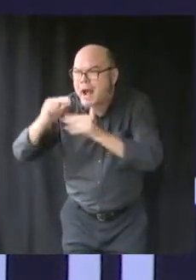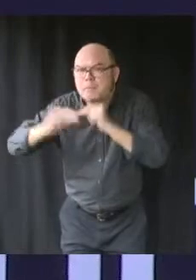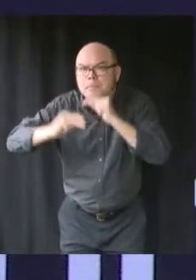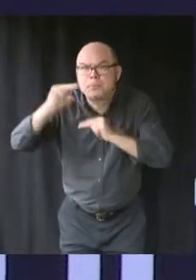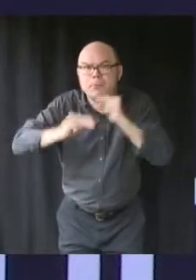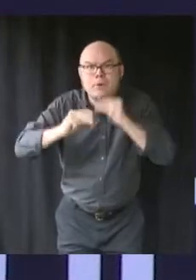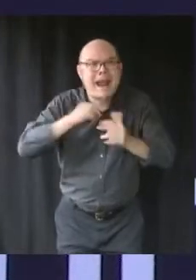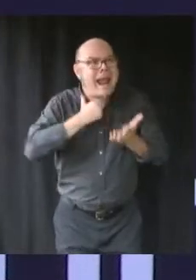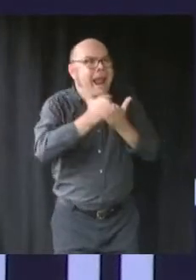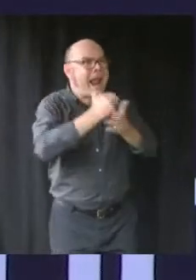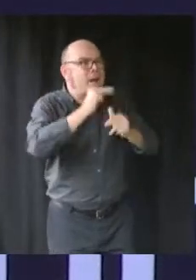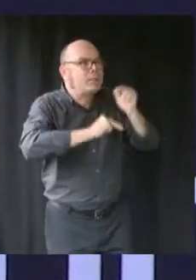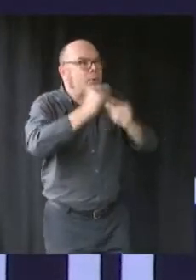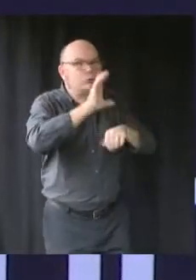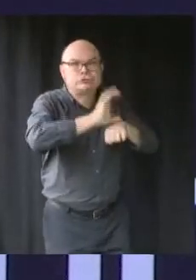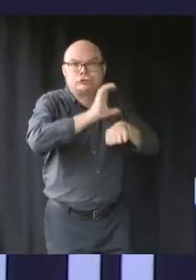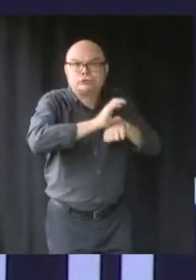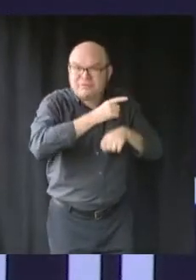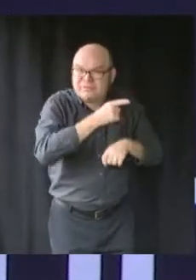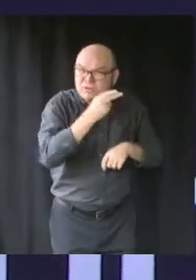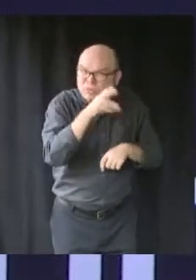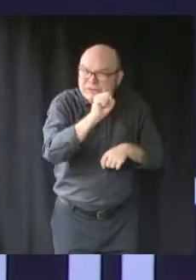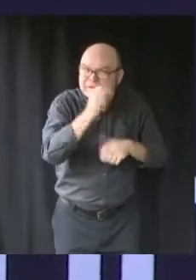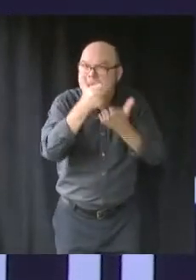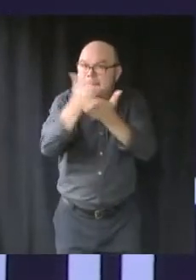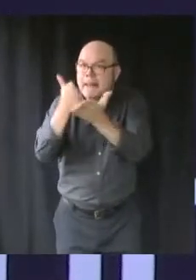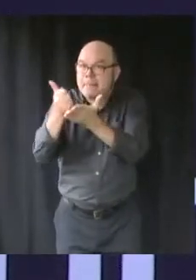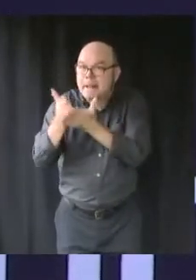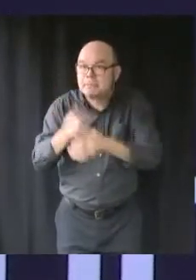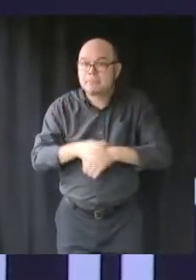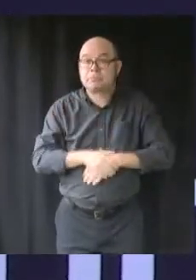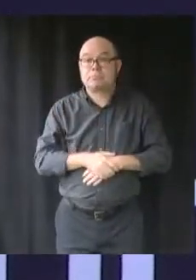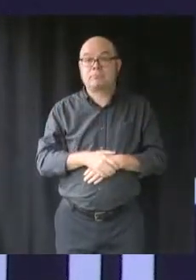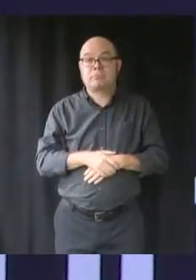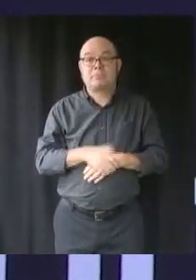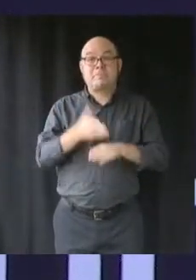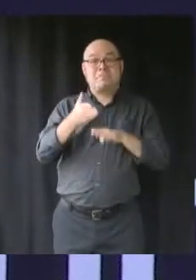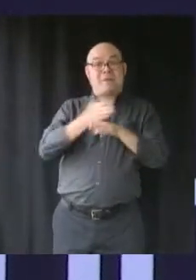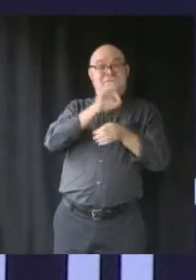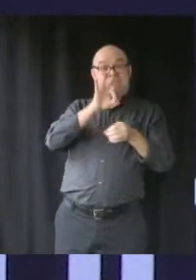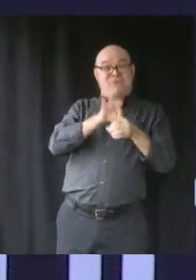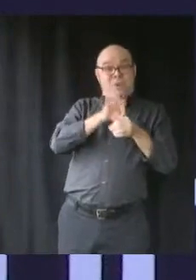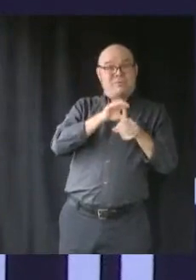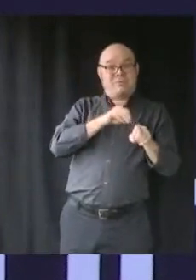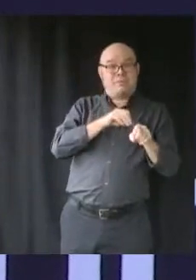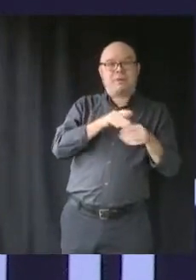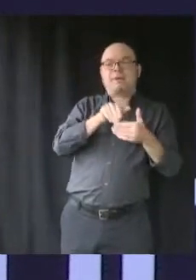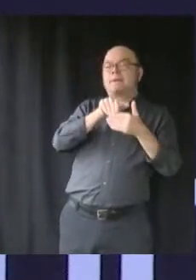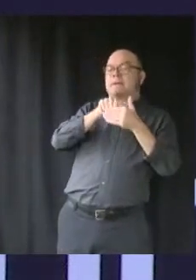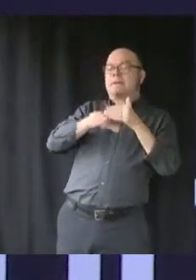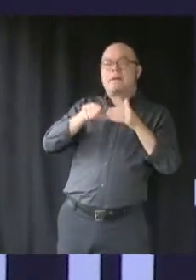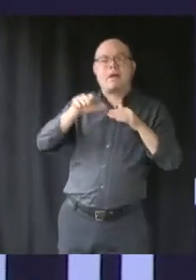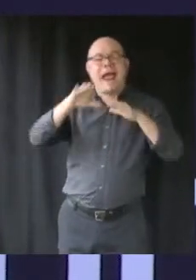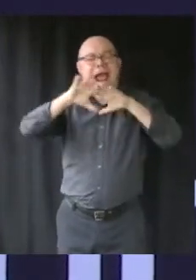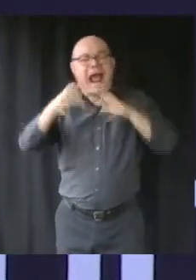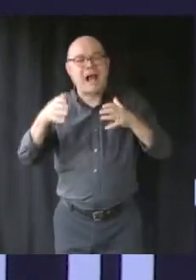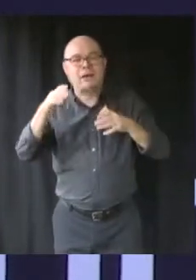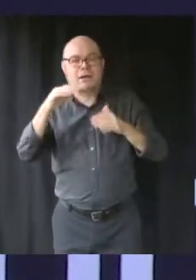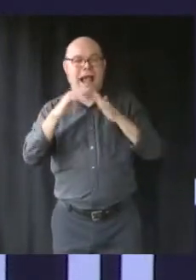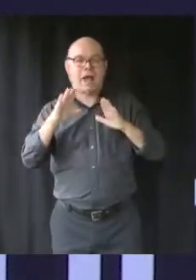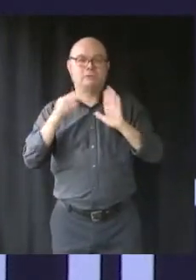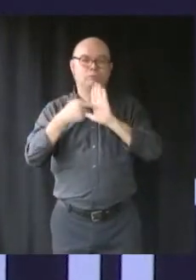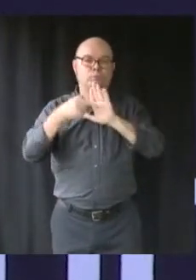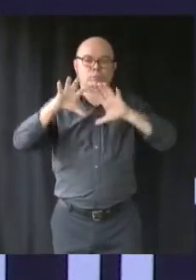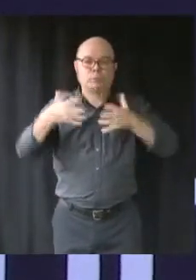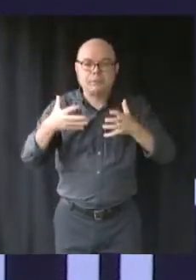he was there before being elected to the House of Representatives. And for the next 30 years, he occupied the same desk as his father did in the U.S.